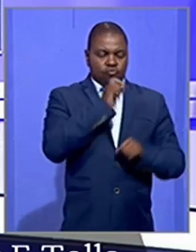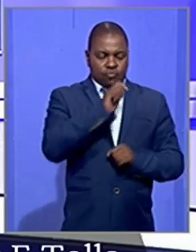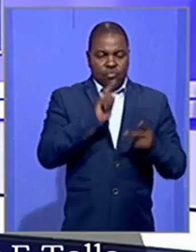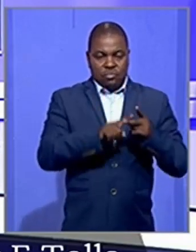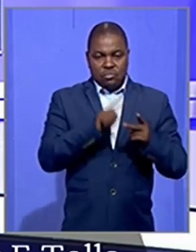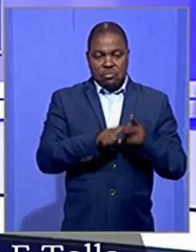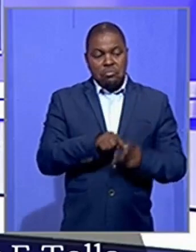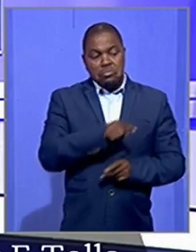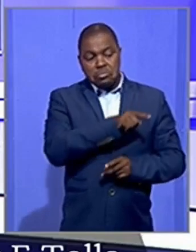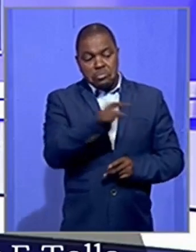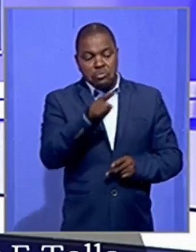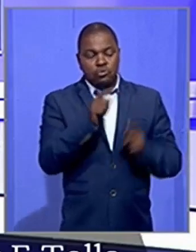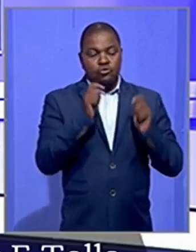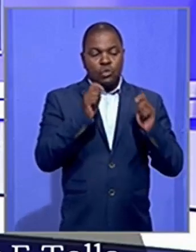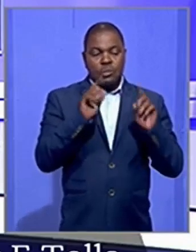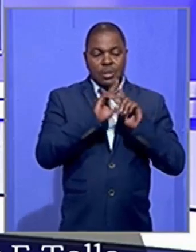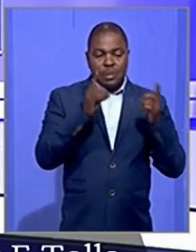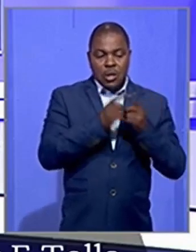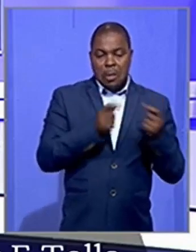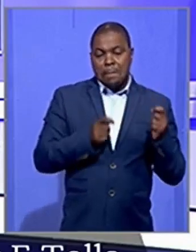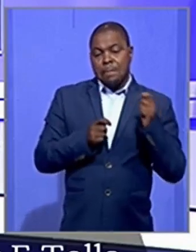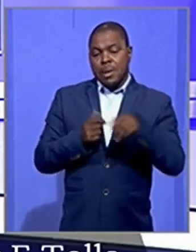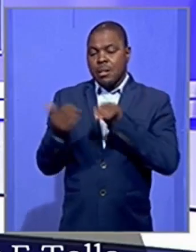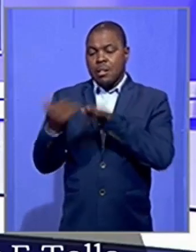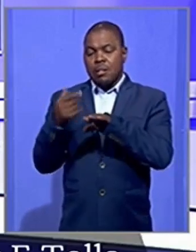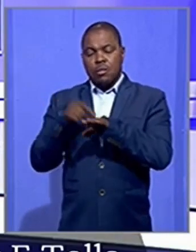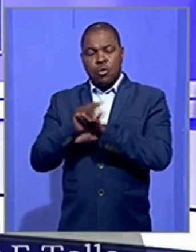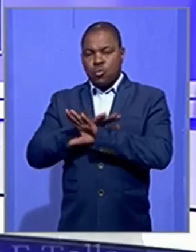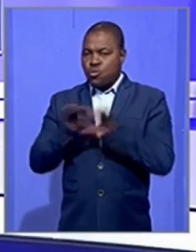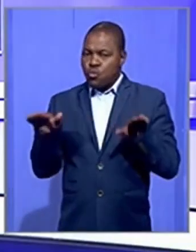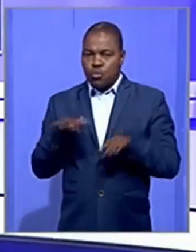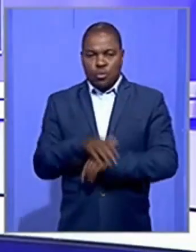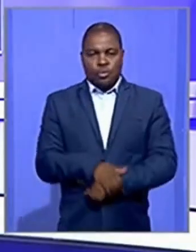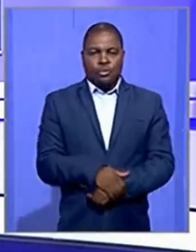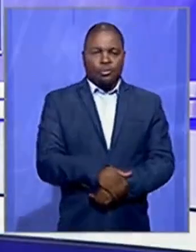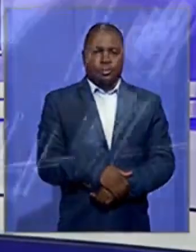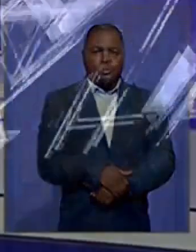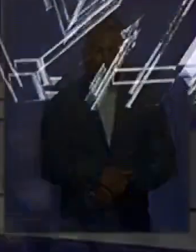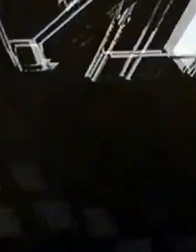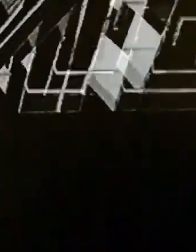tsa lephata la dipalangwa go se duele le ditsela kgethisi.